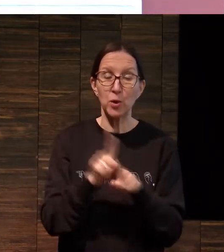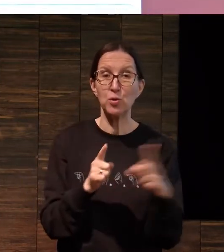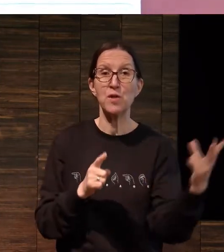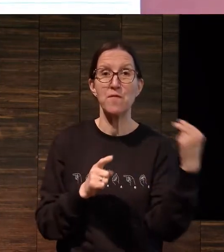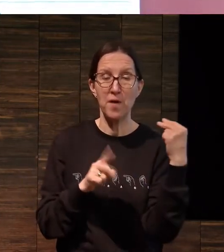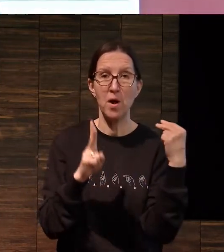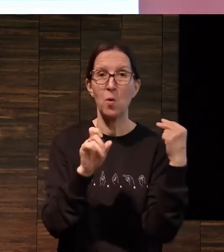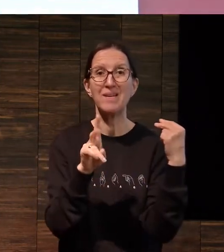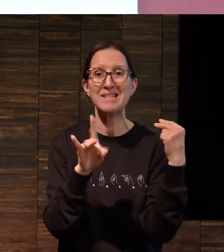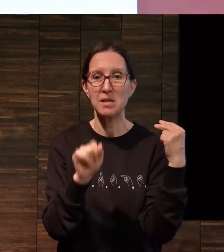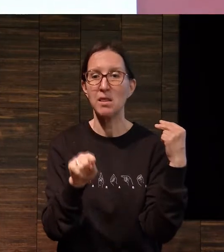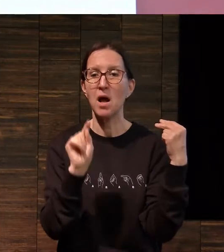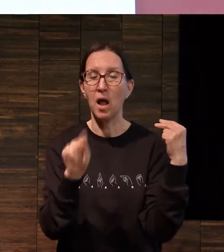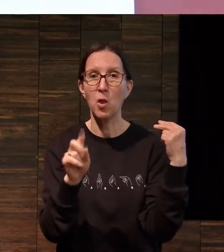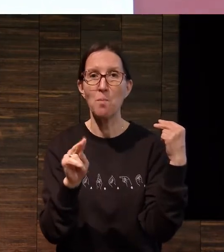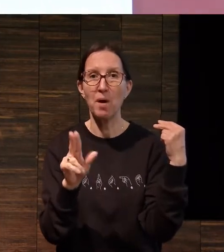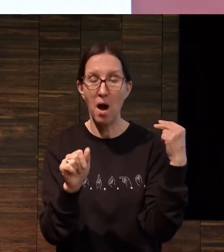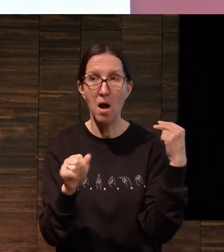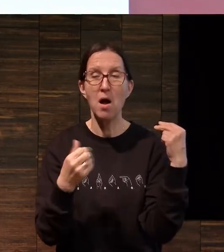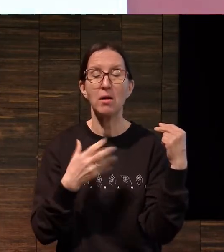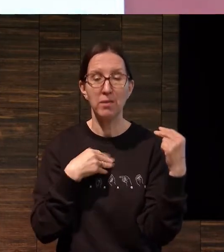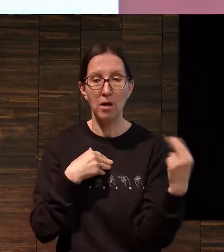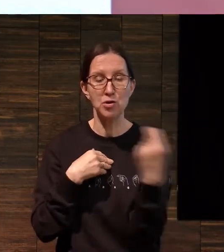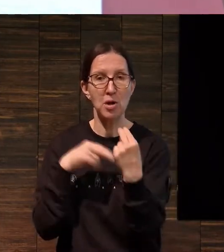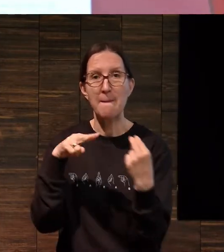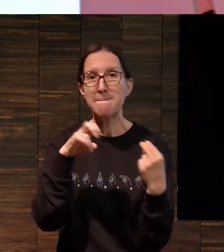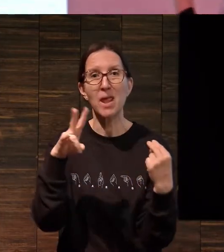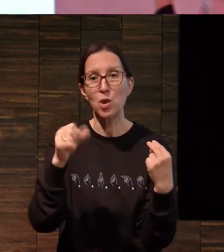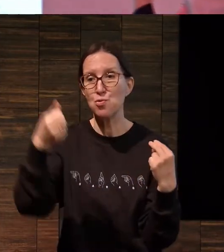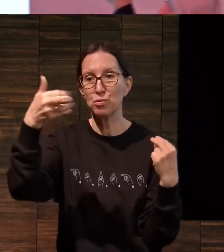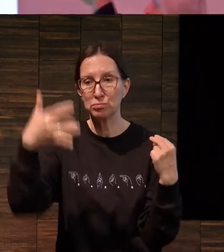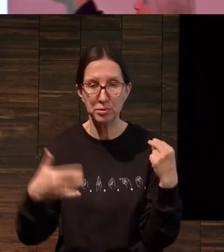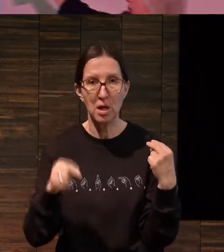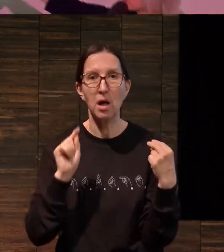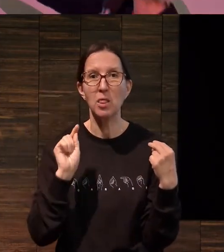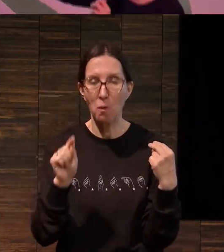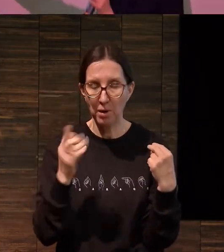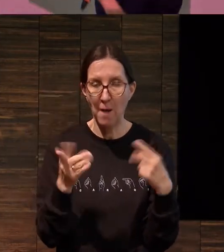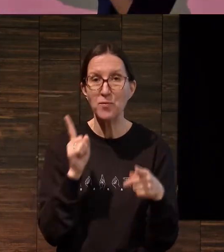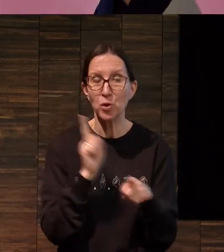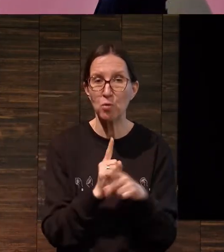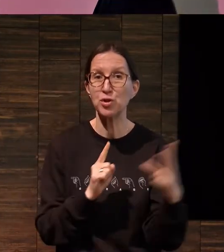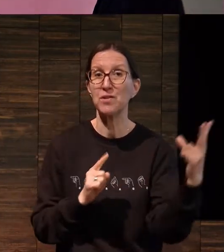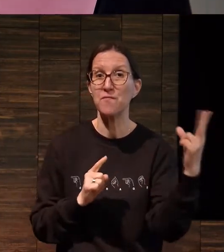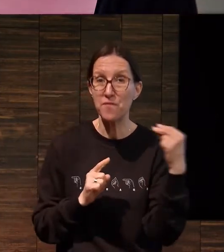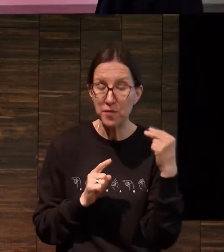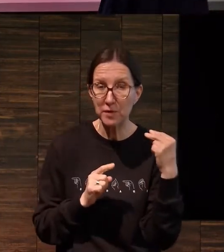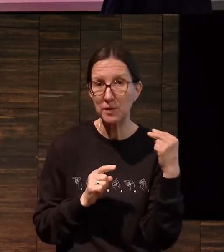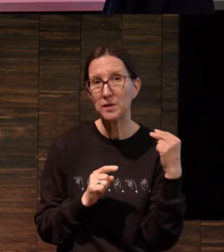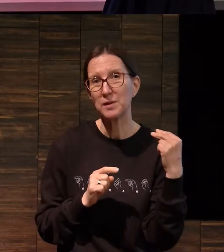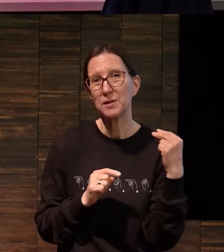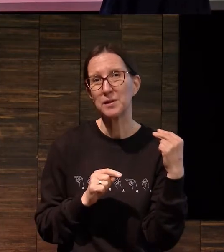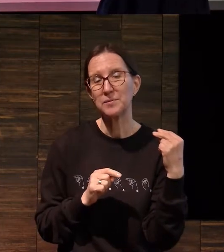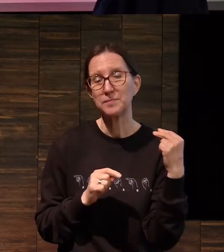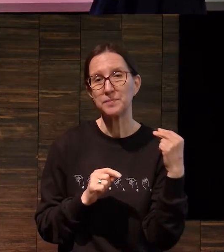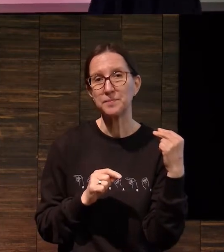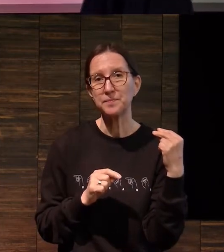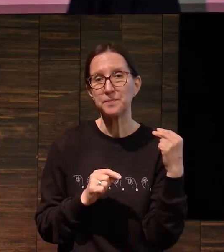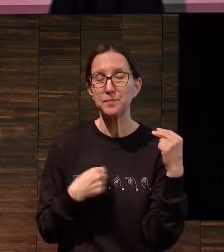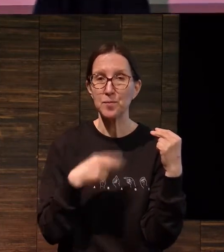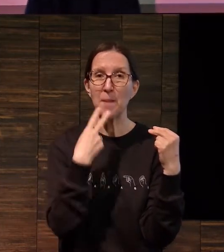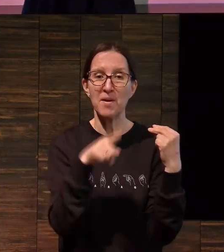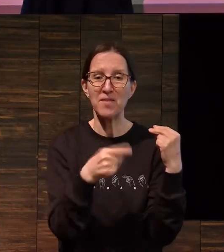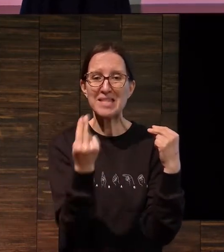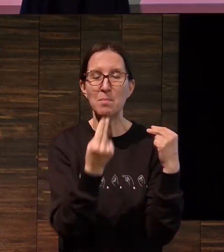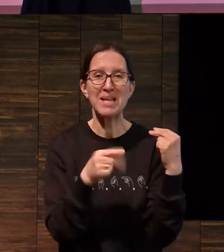card. So the partially sighted user should hear card button. Then it should be menu